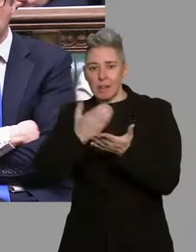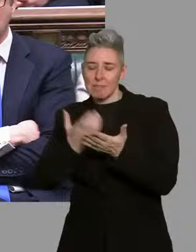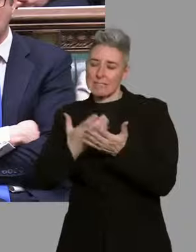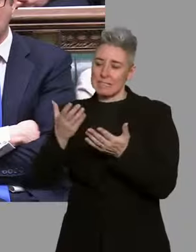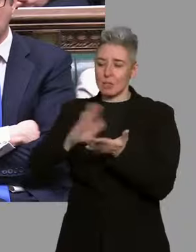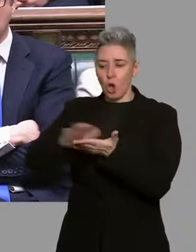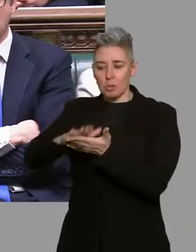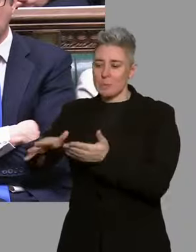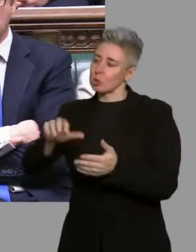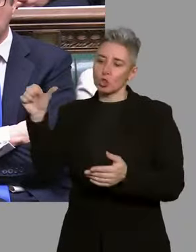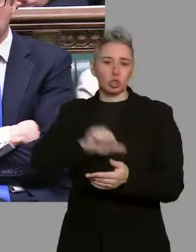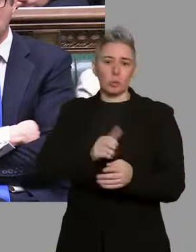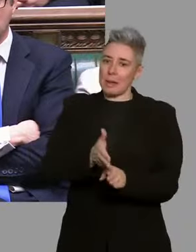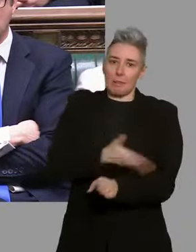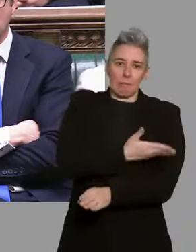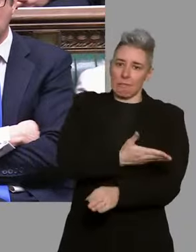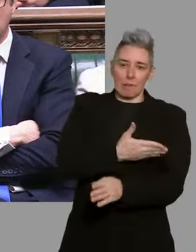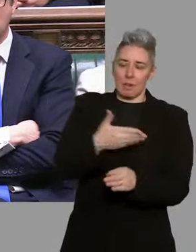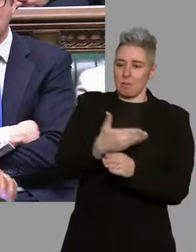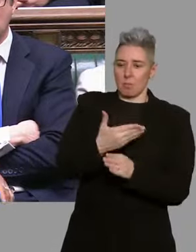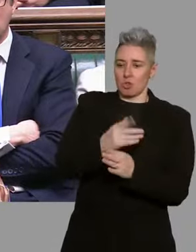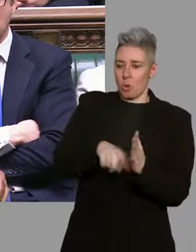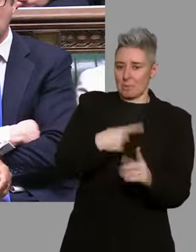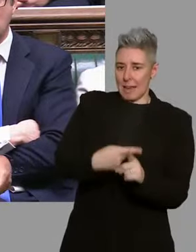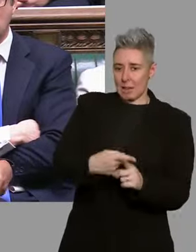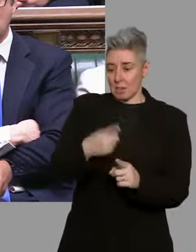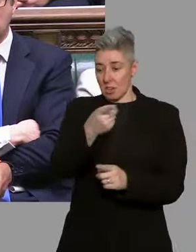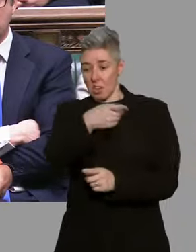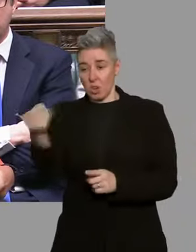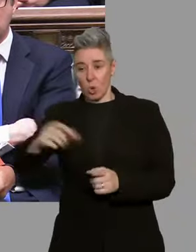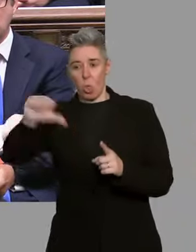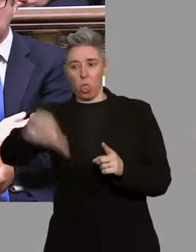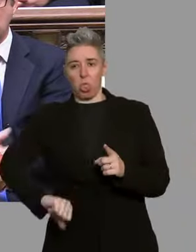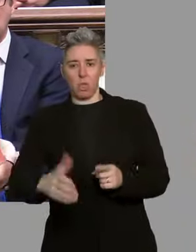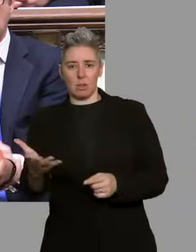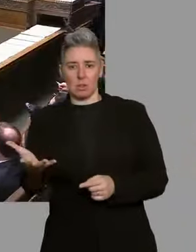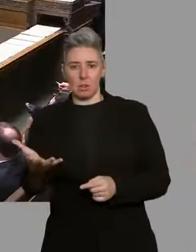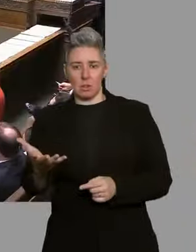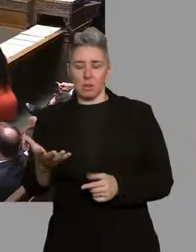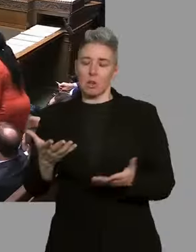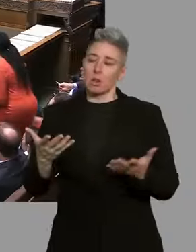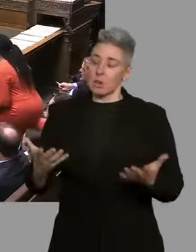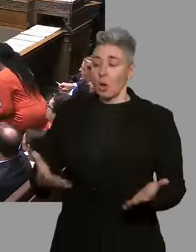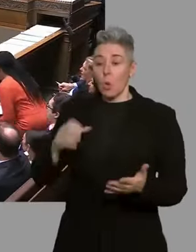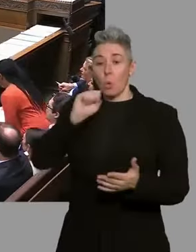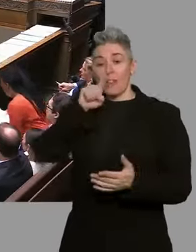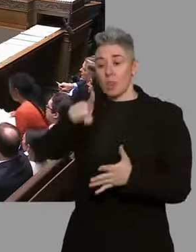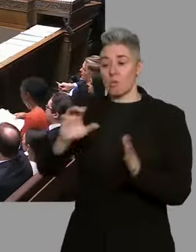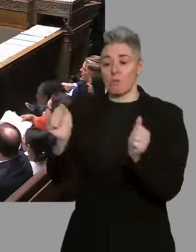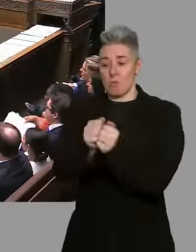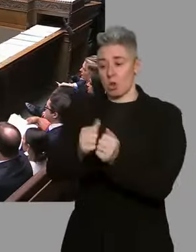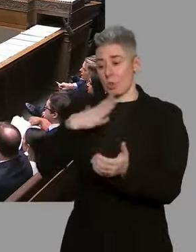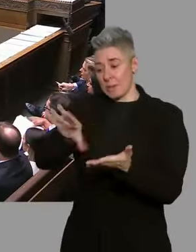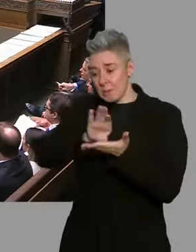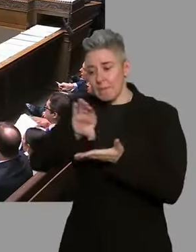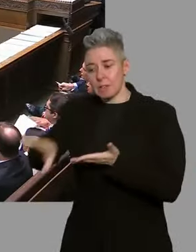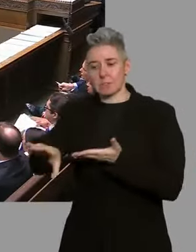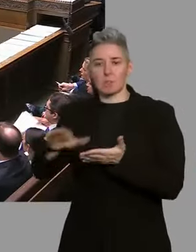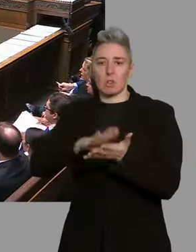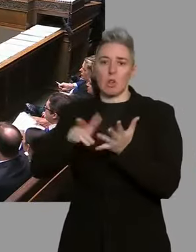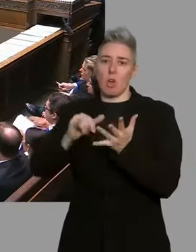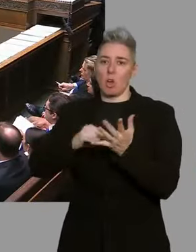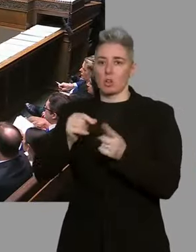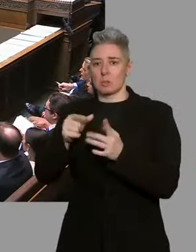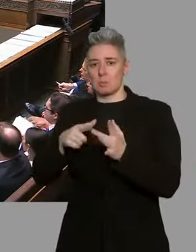hospices so they can continue their invaluable work helping people at the end of their lives? Mr. Speaker, we put